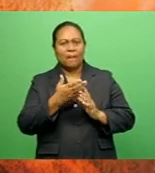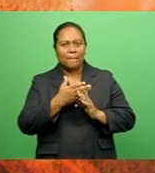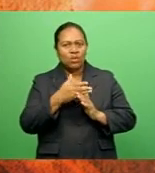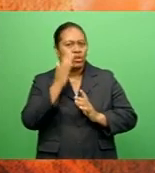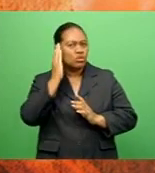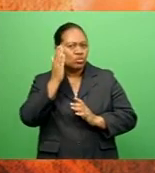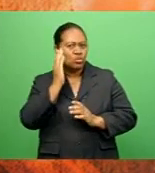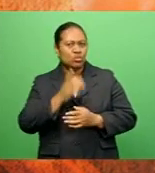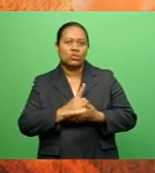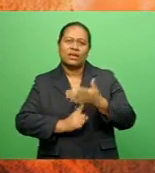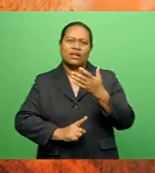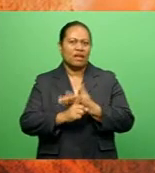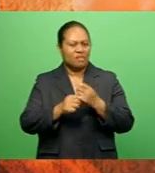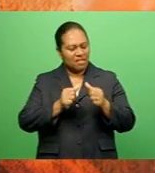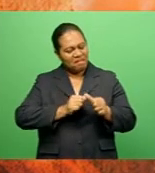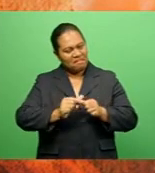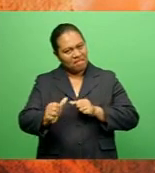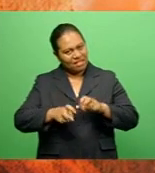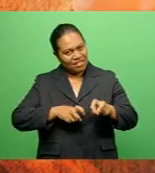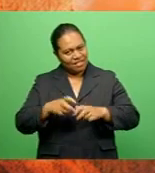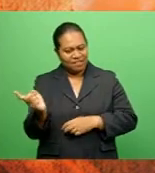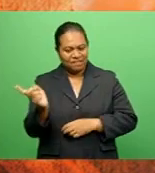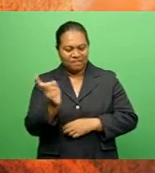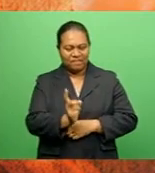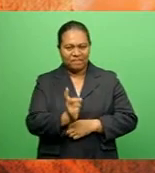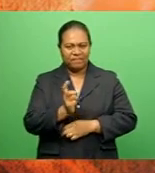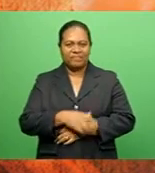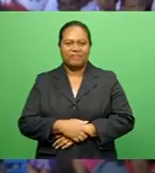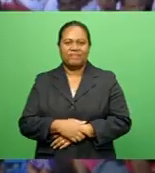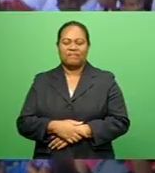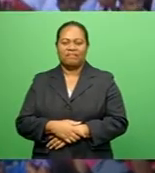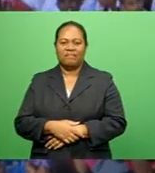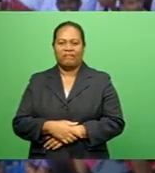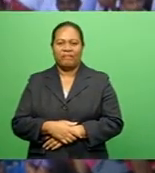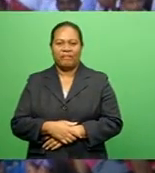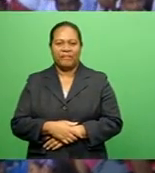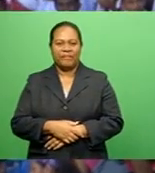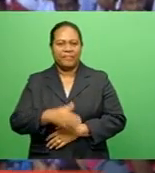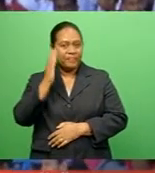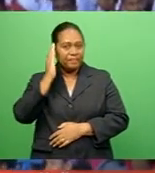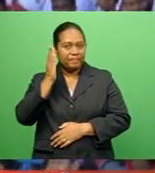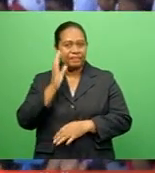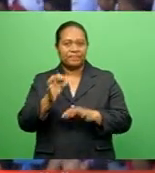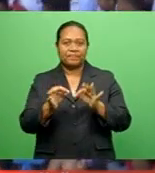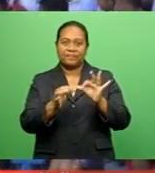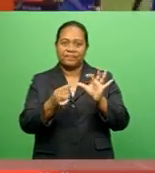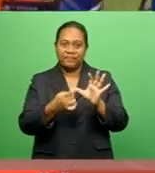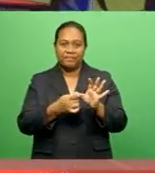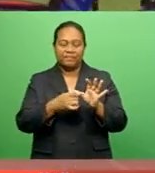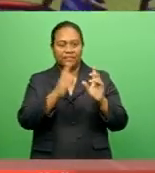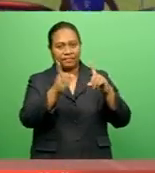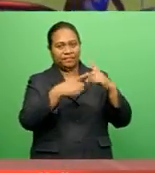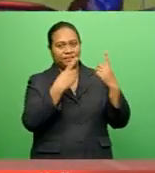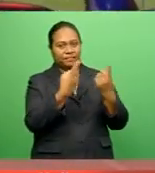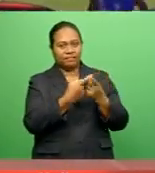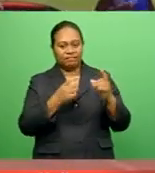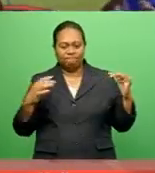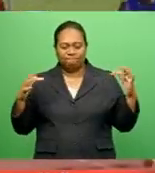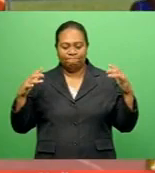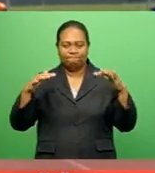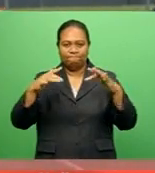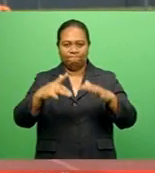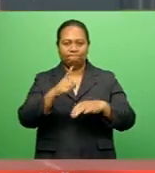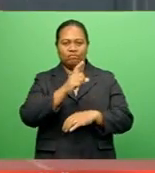as they brought out the best in the athletes. Filipine Caso has more. Schools in the Ba district will be turning up the heat during